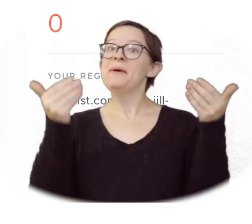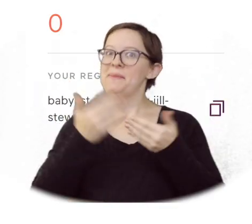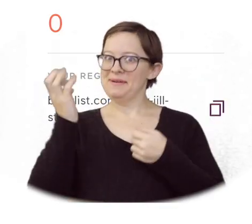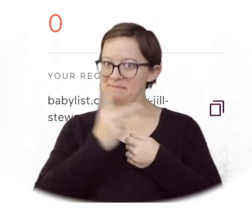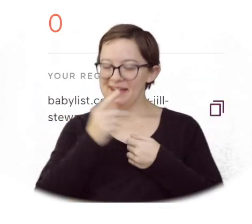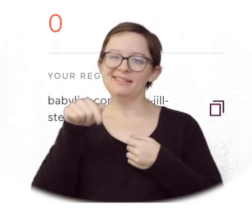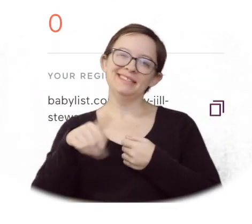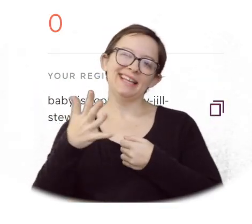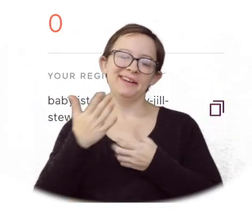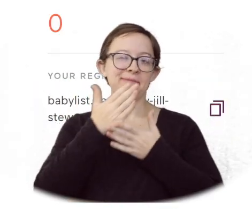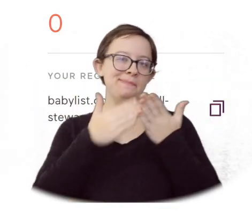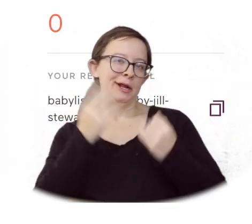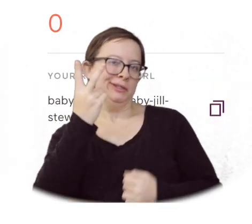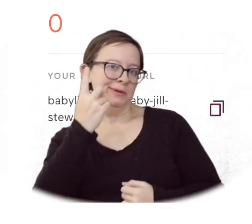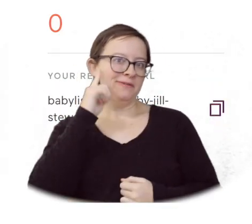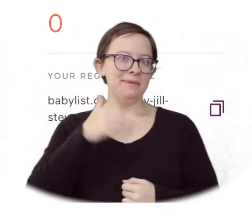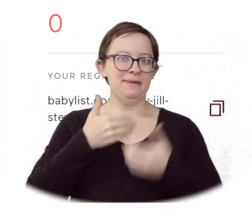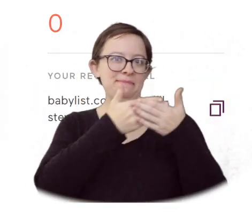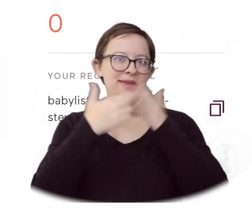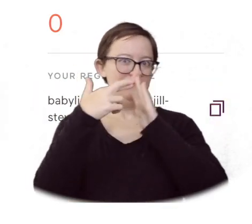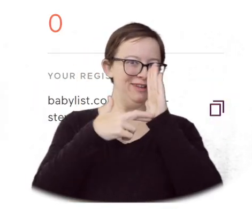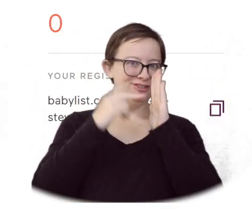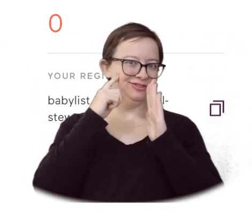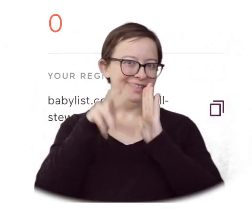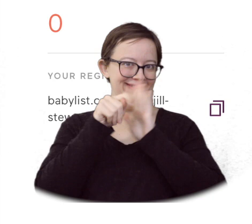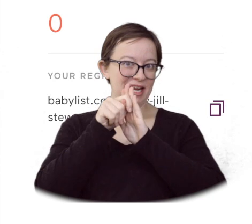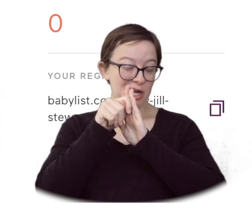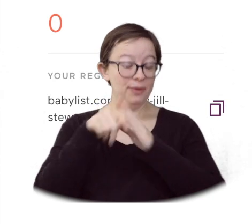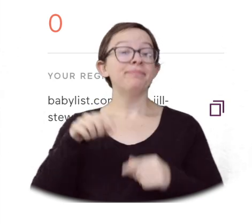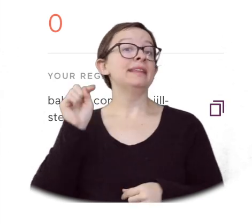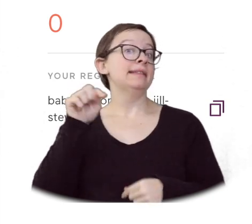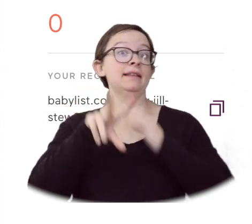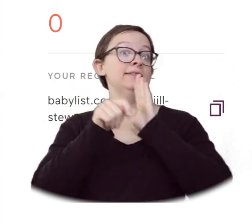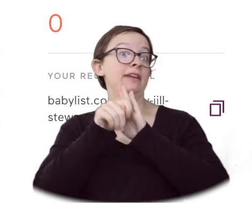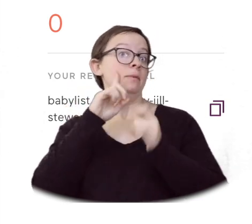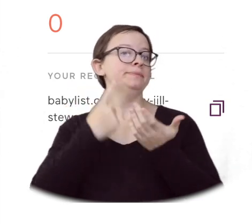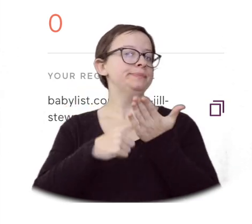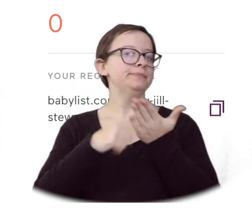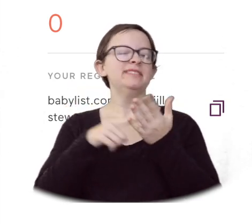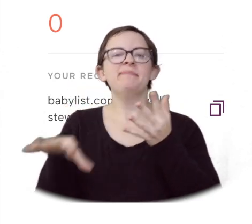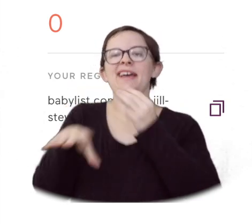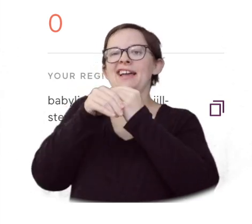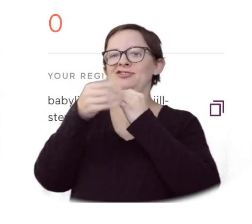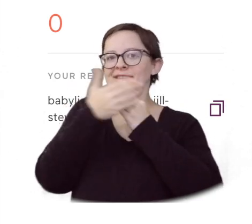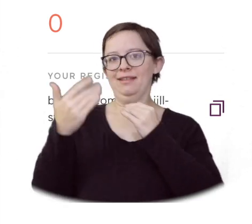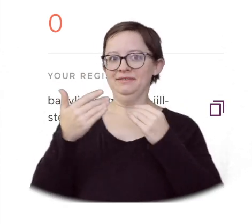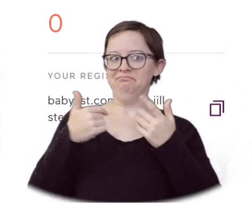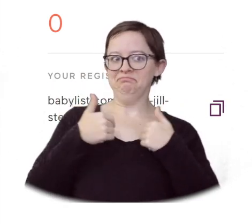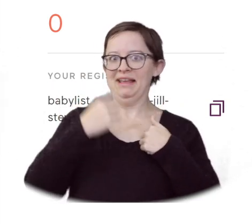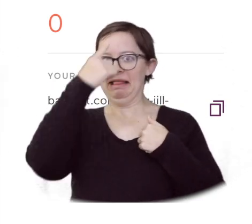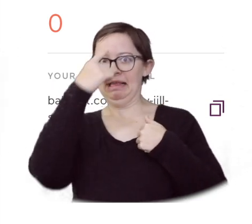Hello everybody, welcome back. This is kind of a part 2 to my baby registry video. In this video, I'm going to talk about some